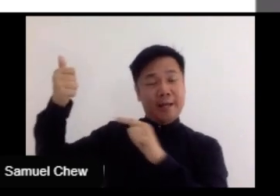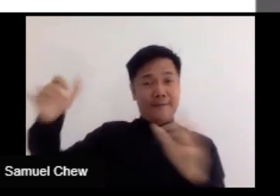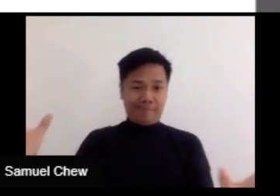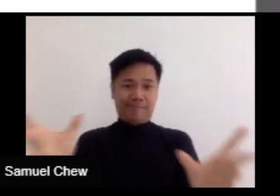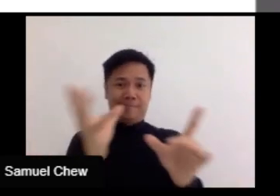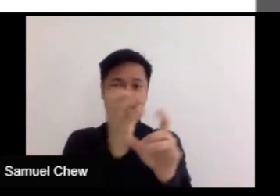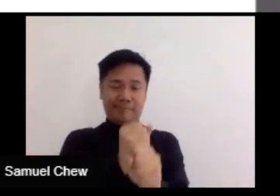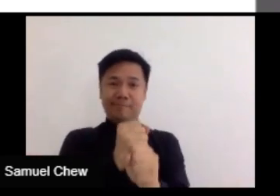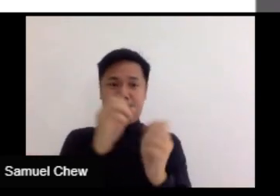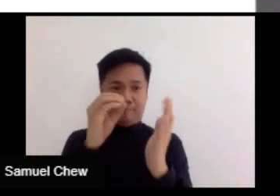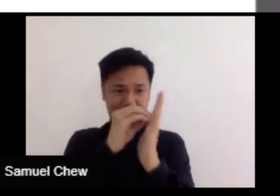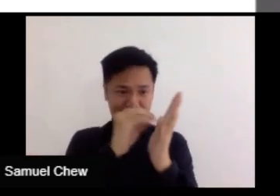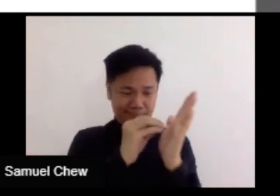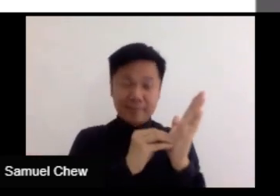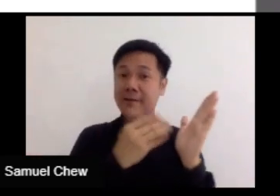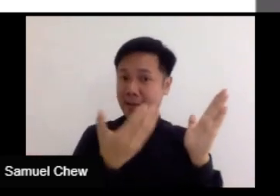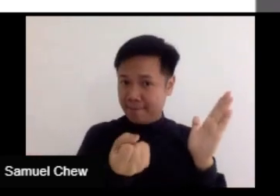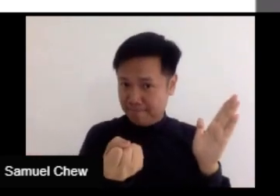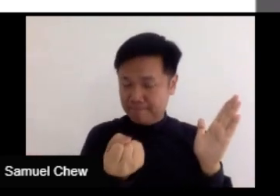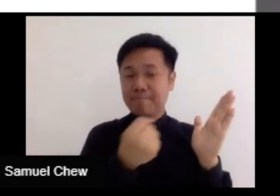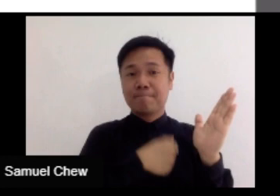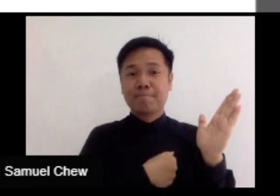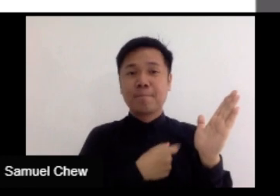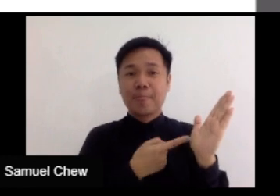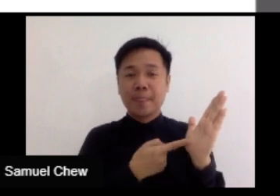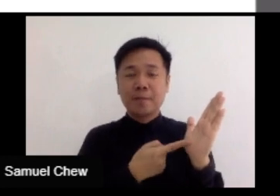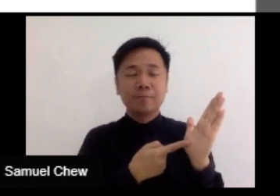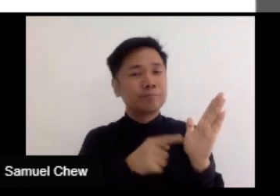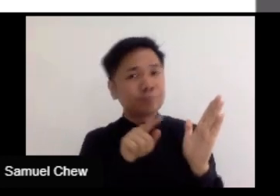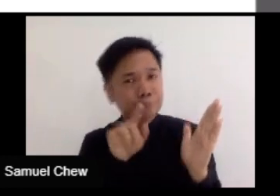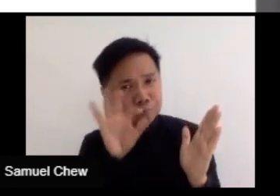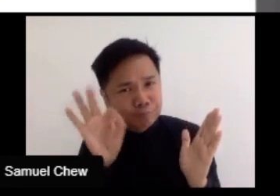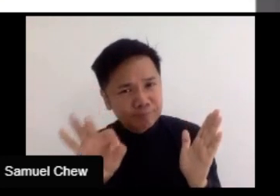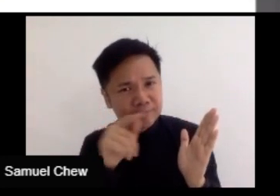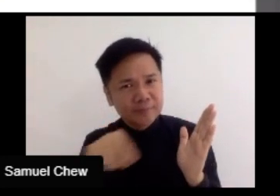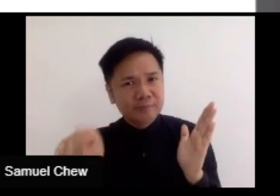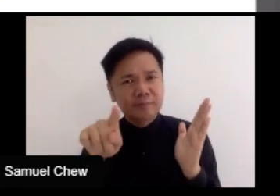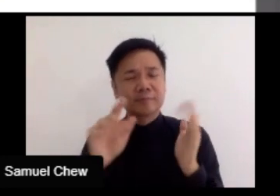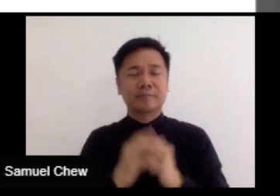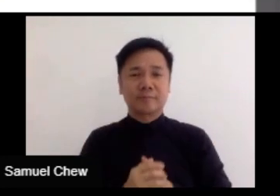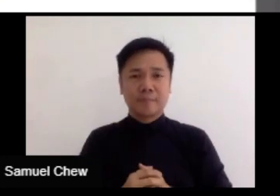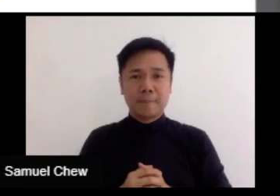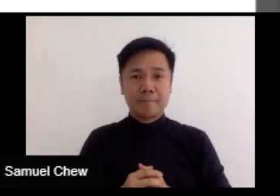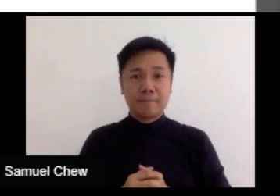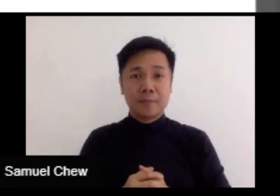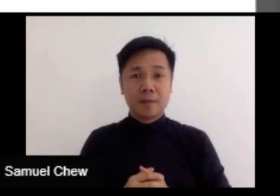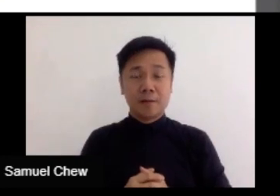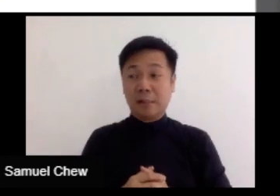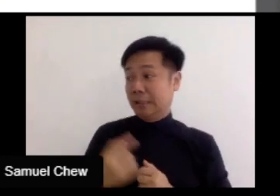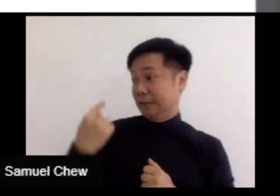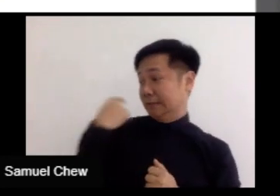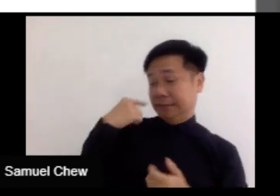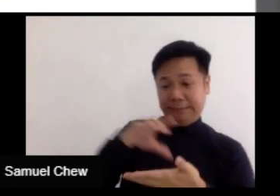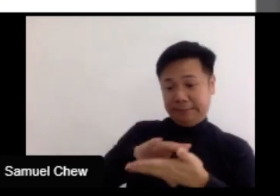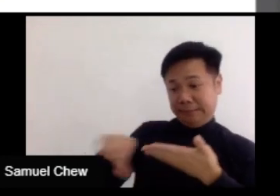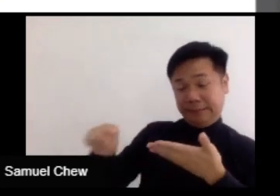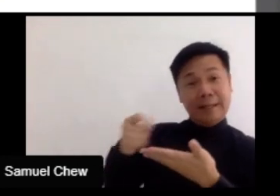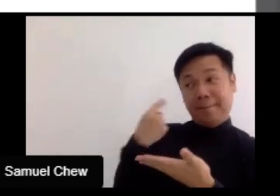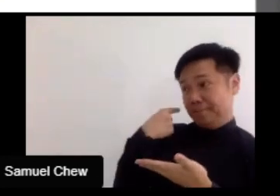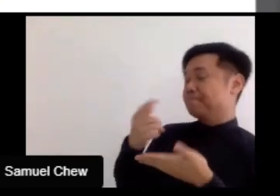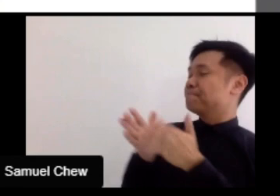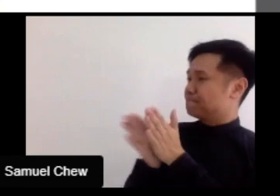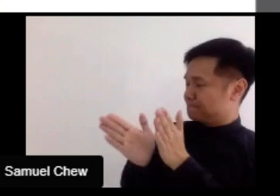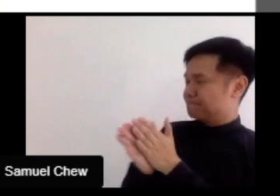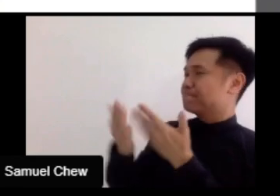and also, so that corresponds to the Secretariat's what Secretary has said, that he's going to add